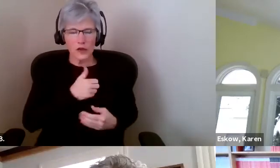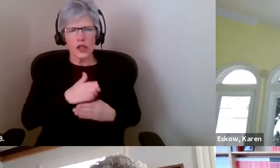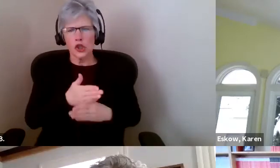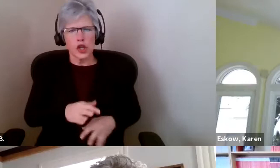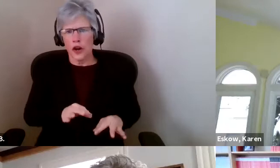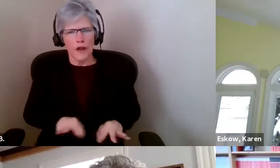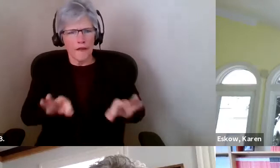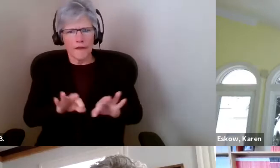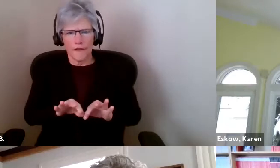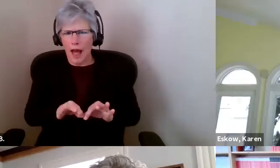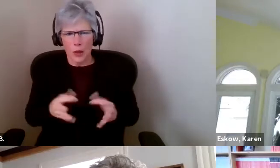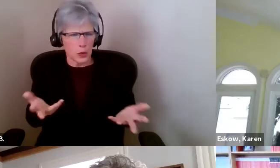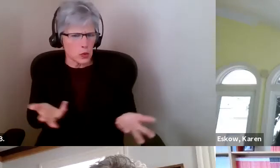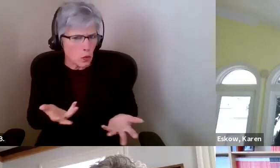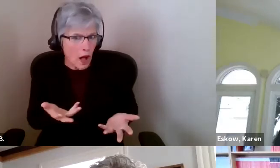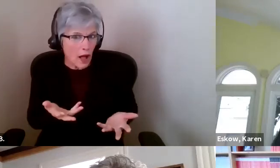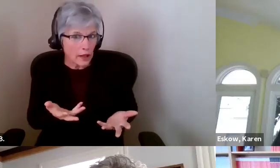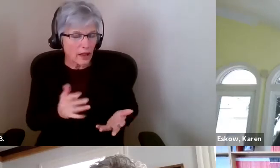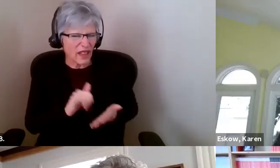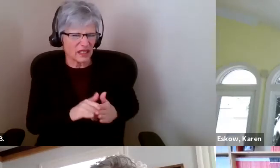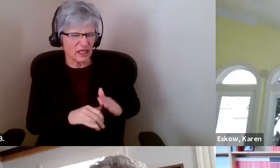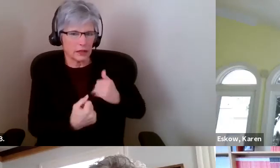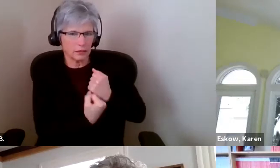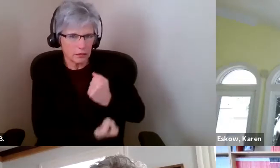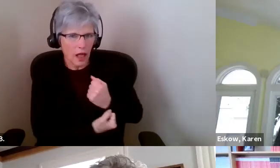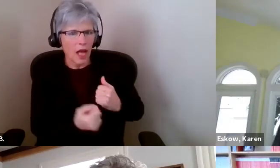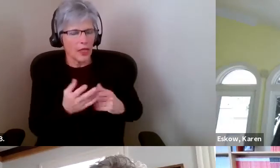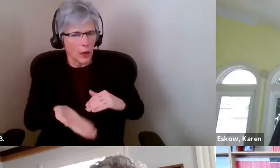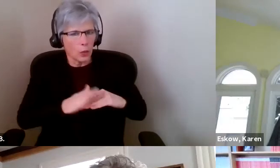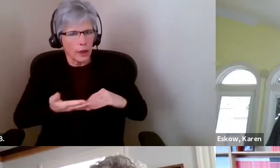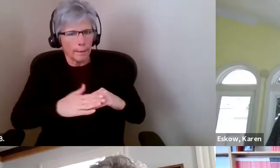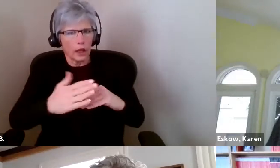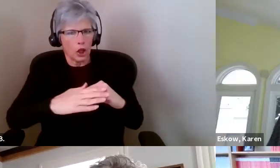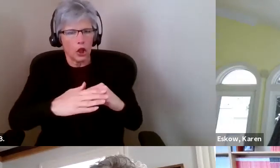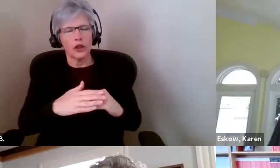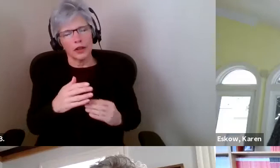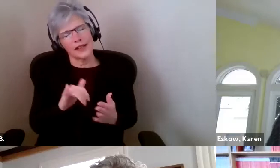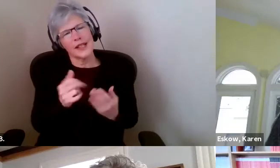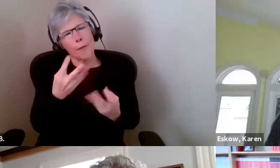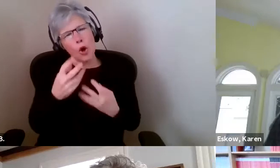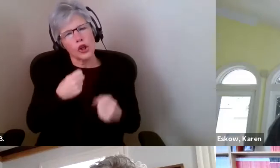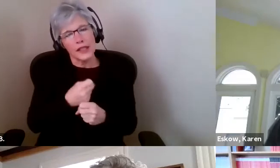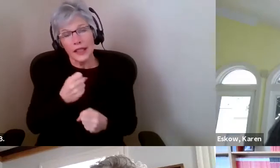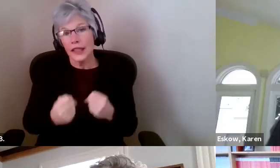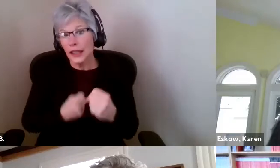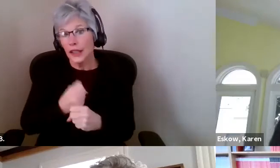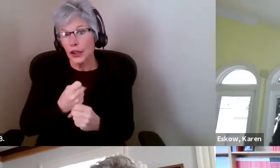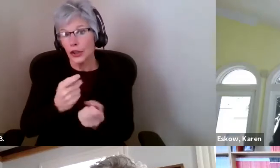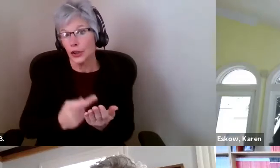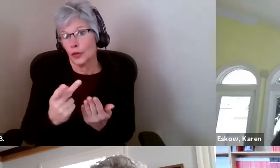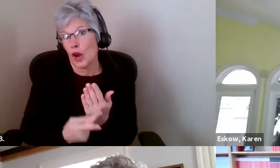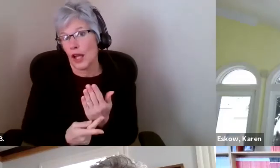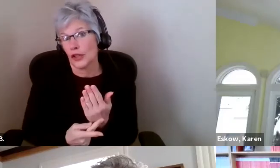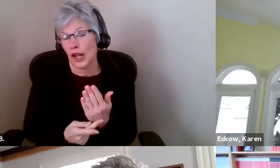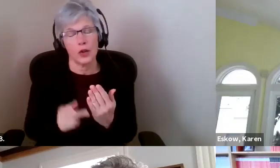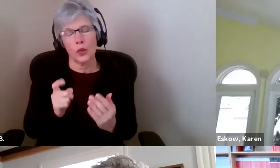we move beyond that. This is a multi-year project. I know everyone's heard about 10-year strategic plan. We need to think long-term. This